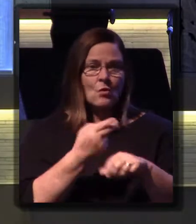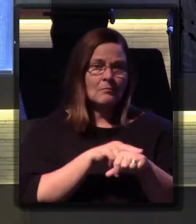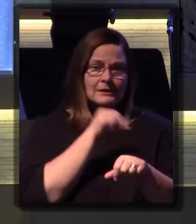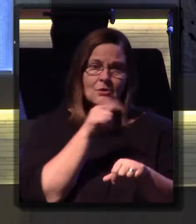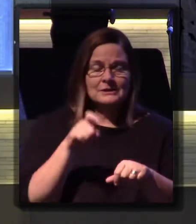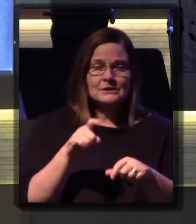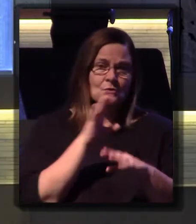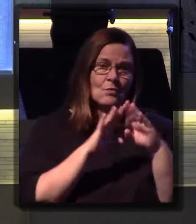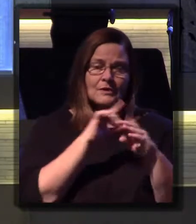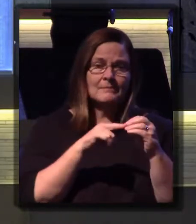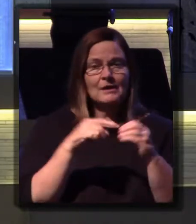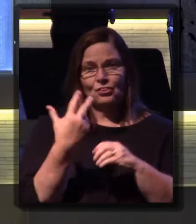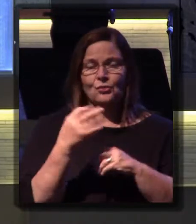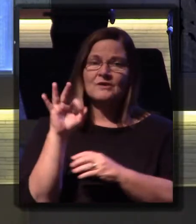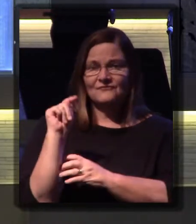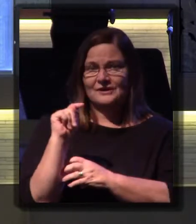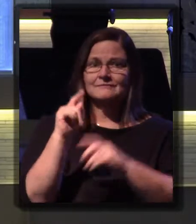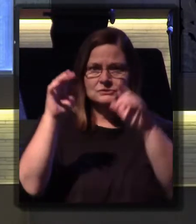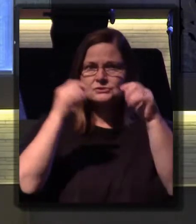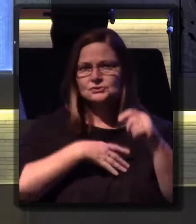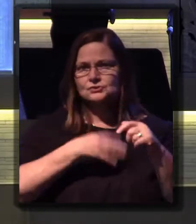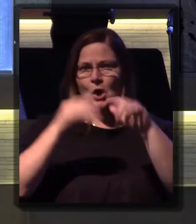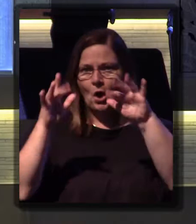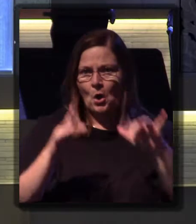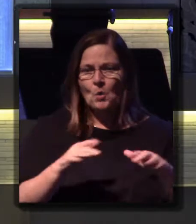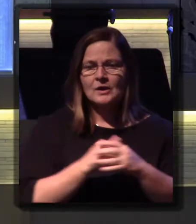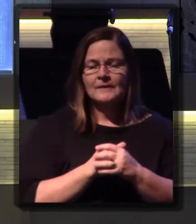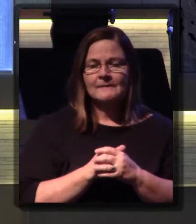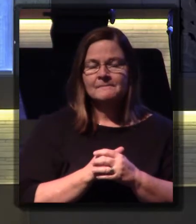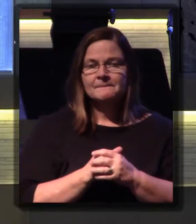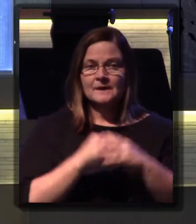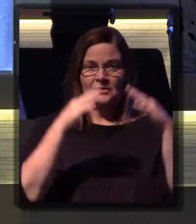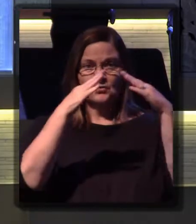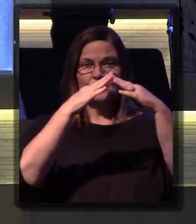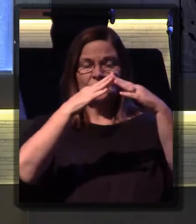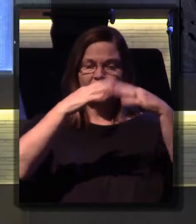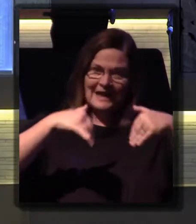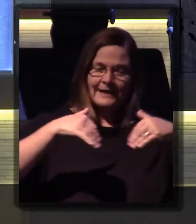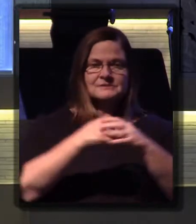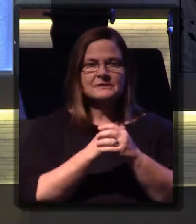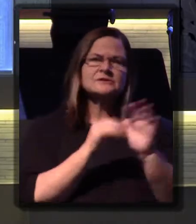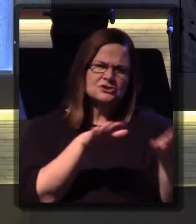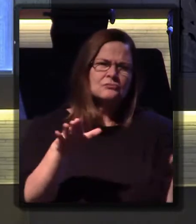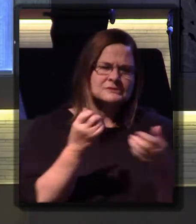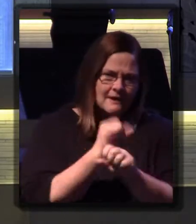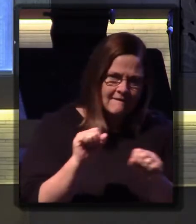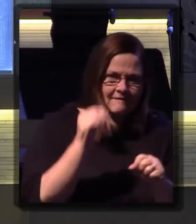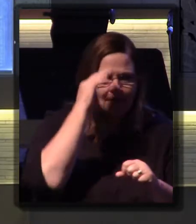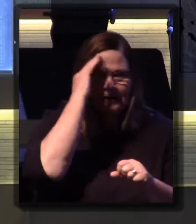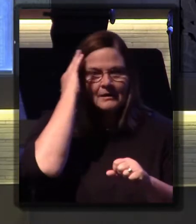And buildings in Jerusalem aren't normally built to withstand that. They normally don't have to worry about 3 feet of snow in Jerusalem, but they got it that